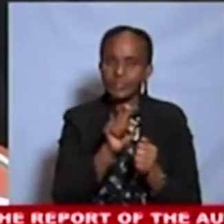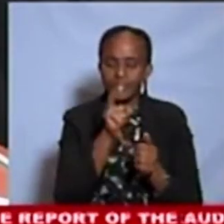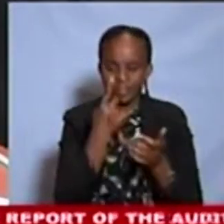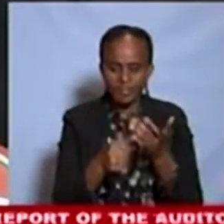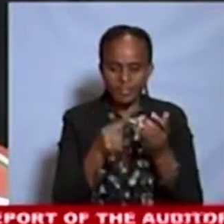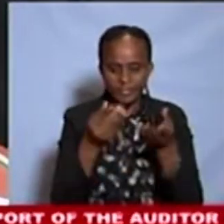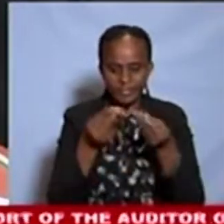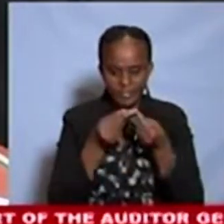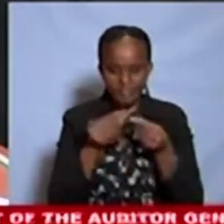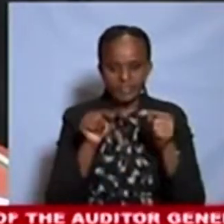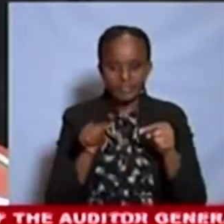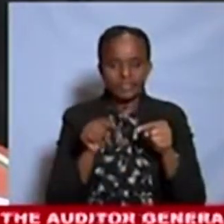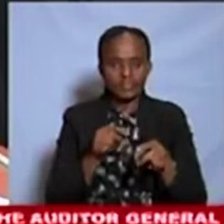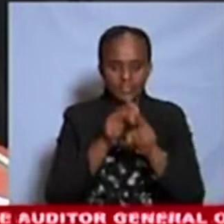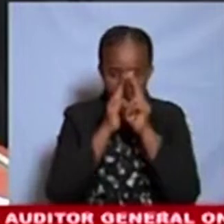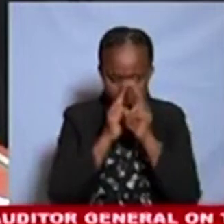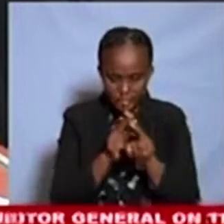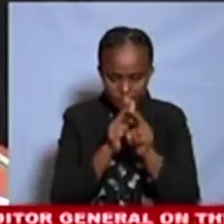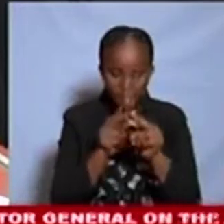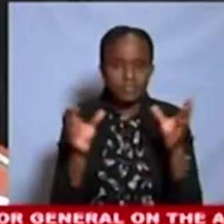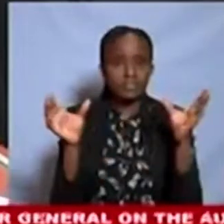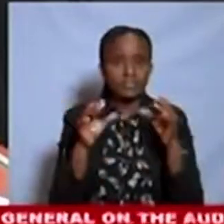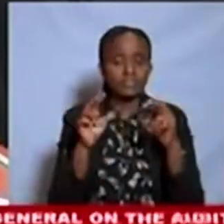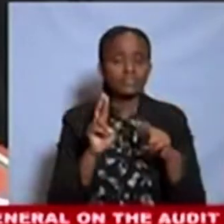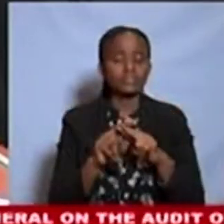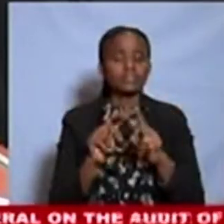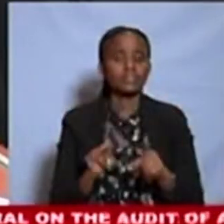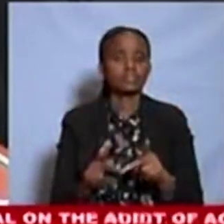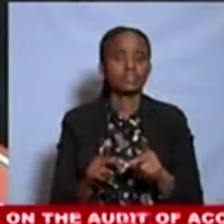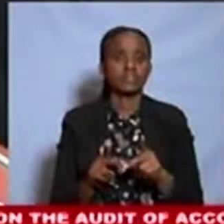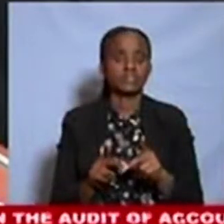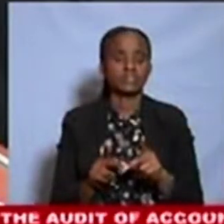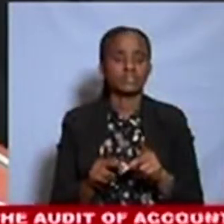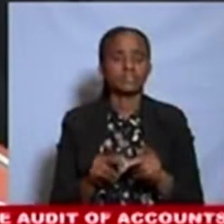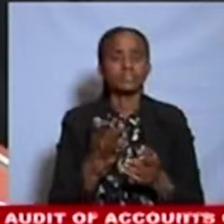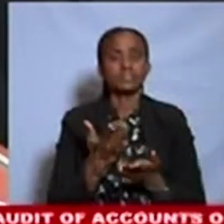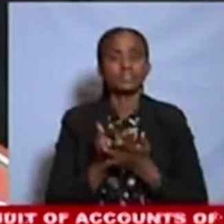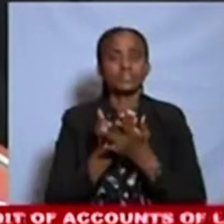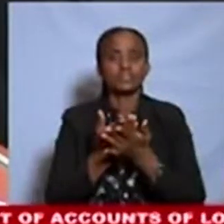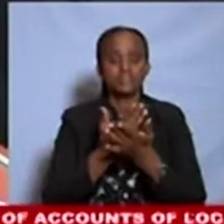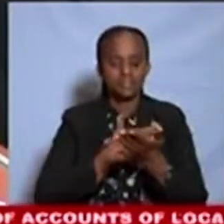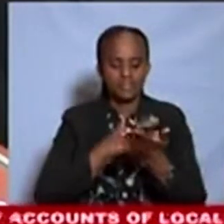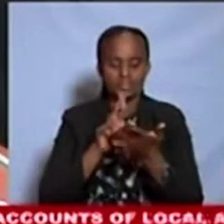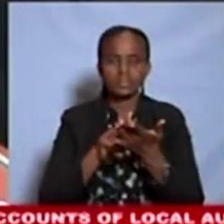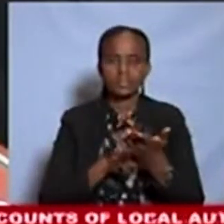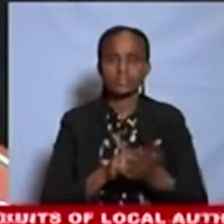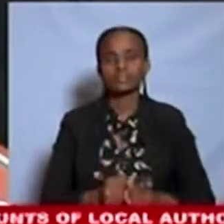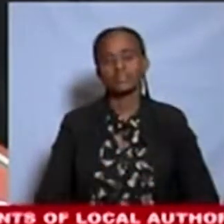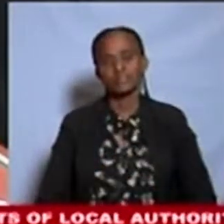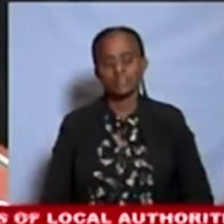be given by this honorable House Chair. I submit my report, Chair.